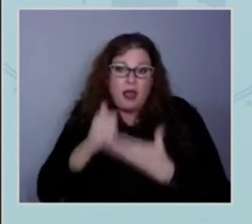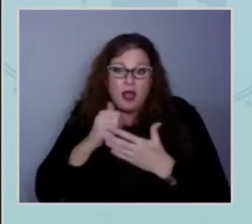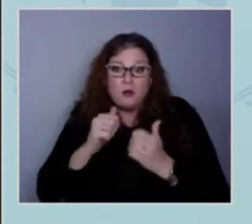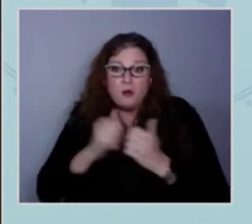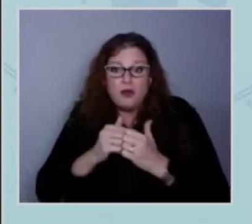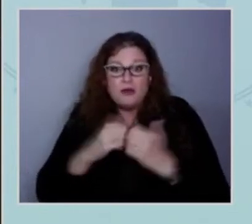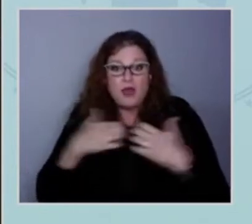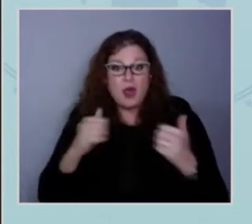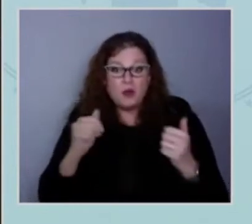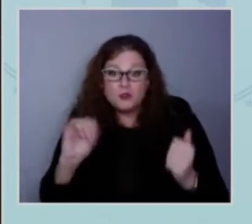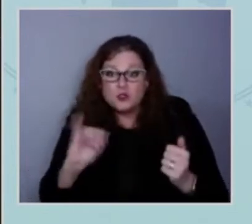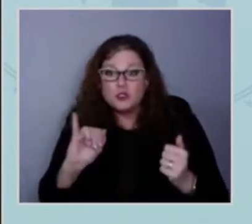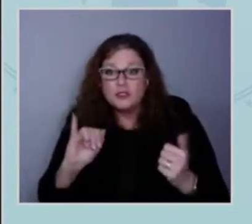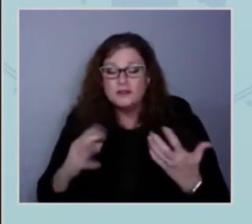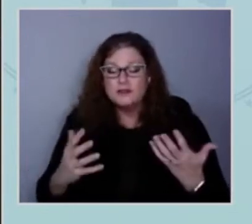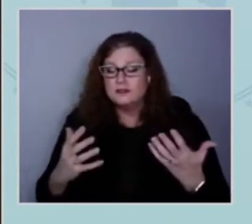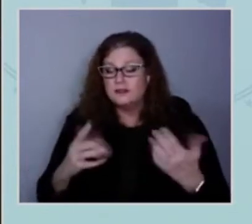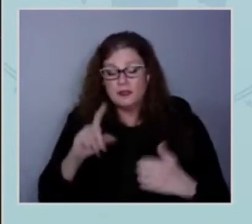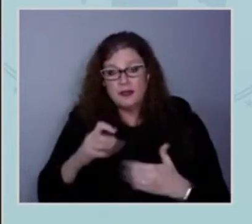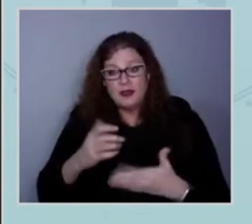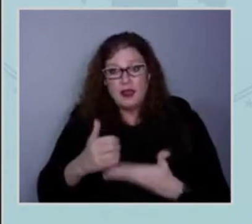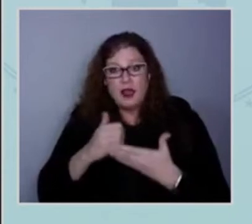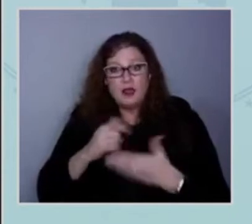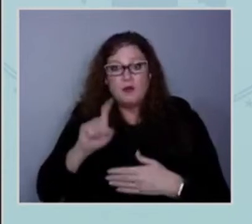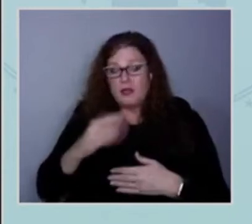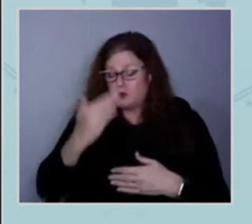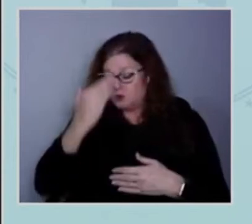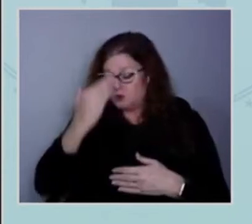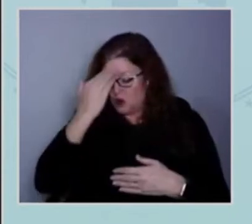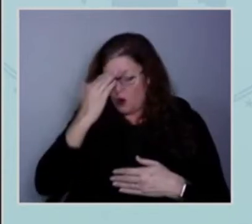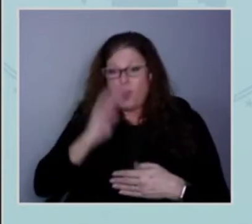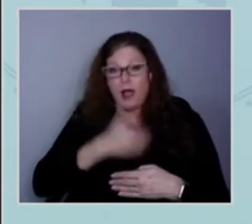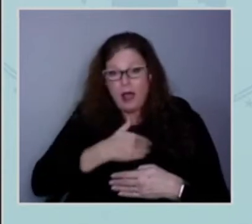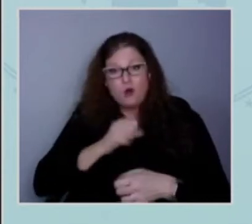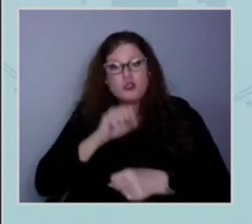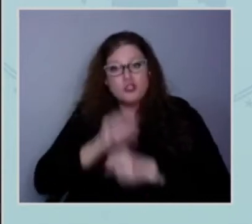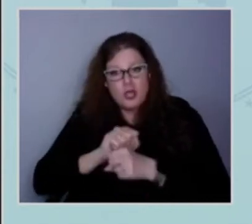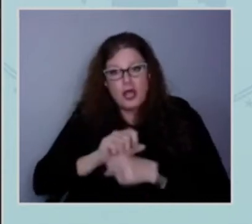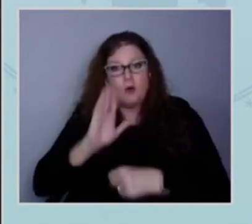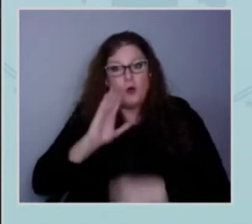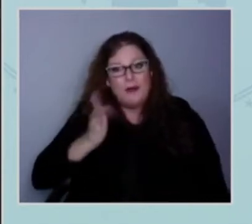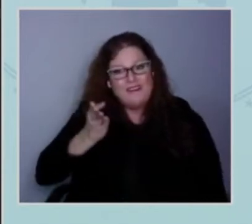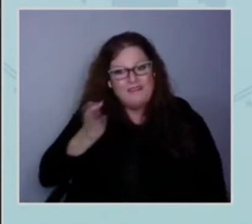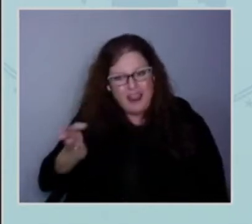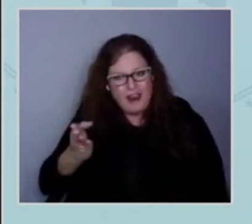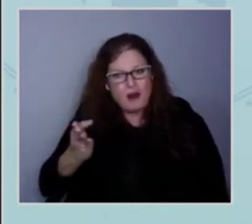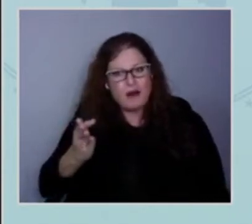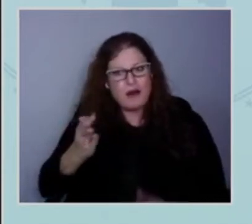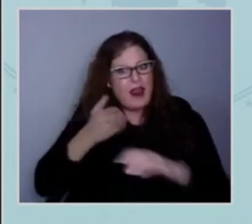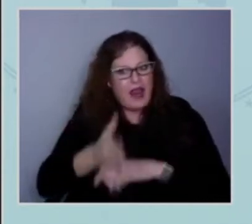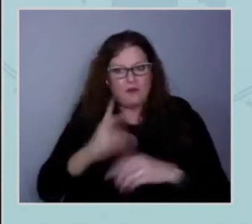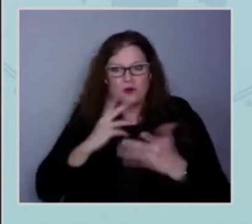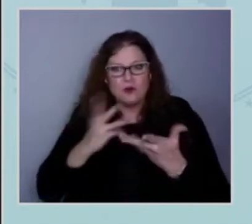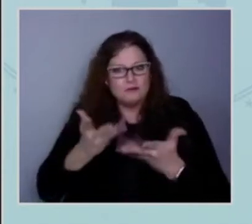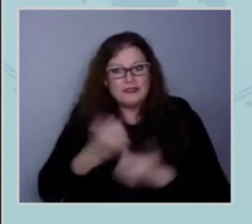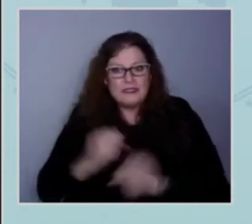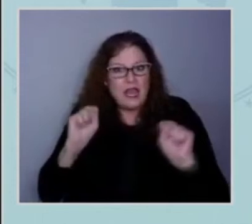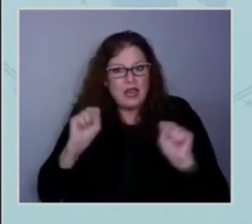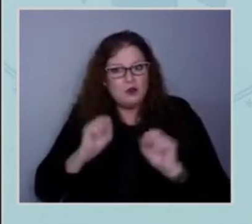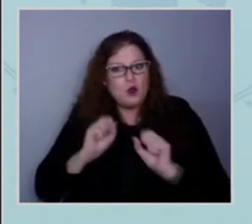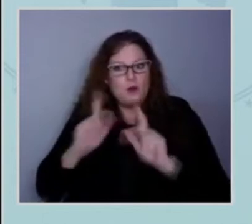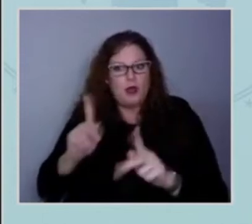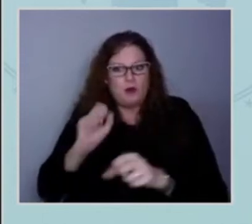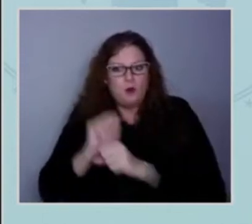with unemployment. We need help with our health insurance, and we need to know that our